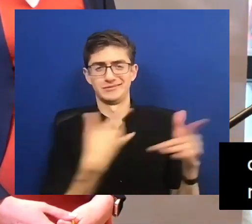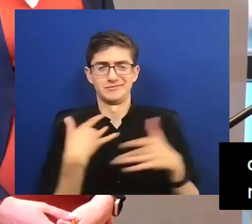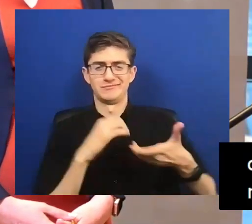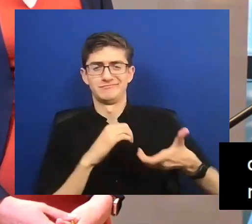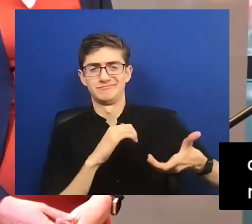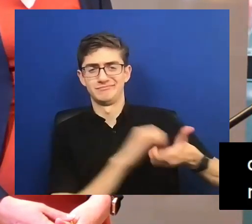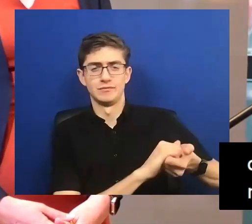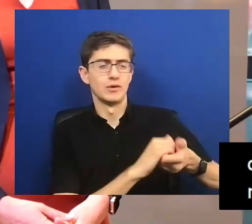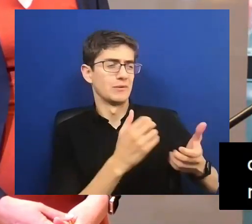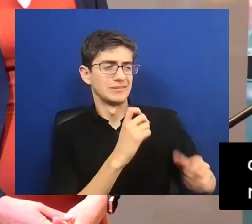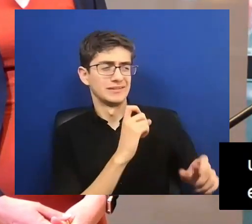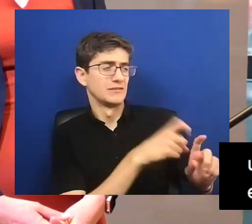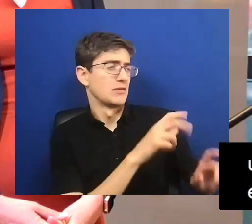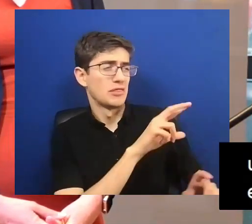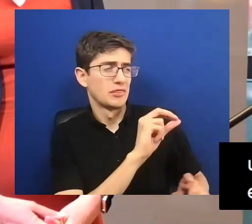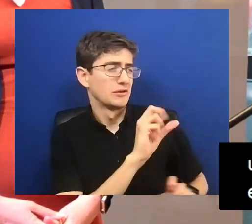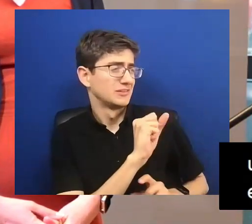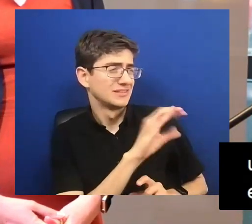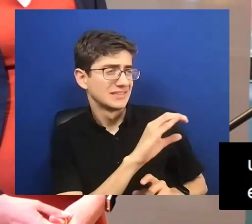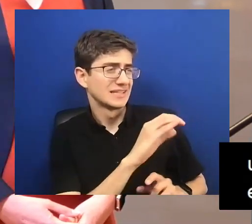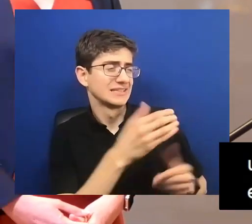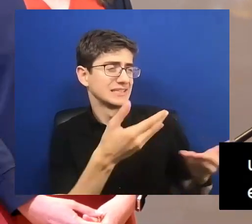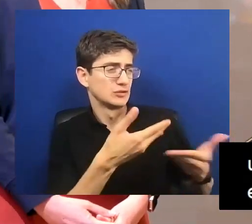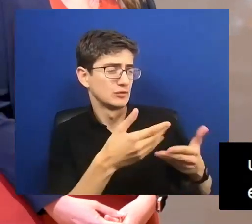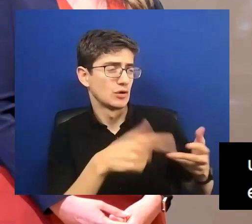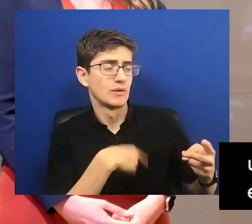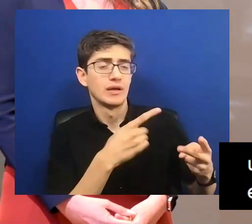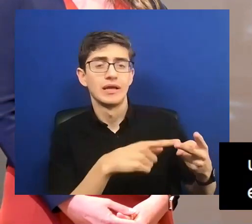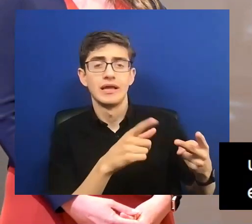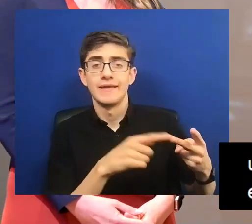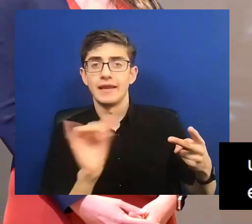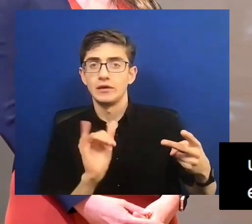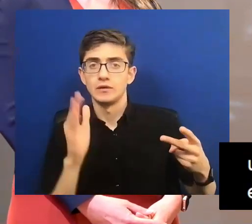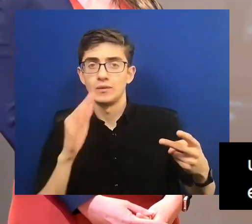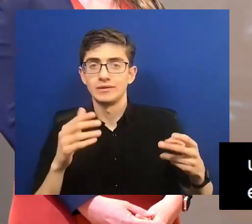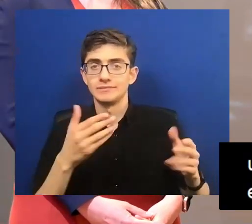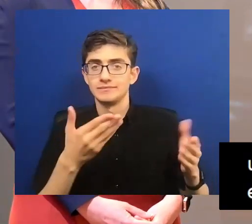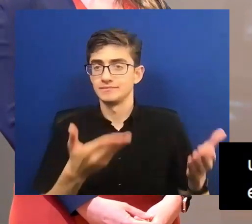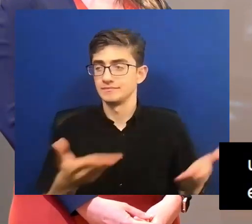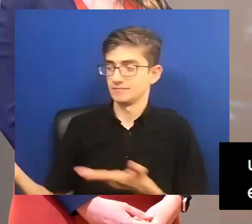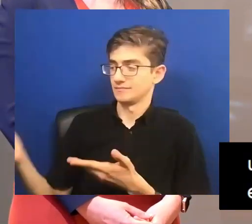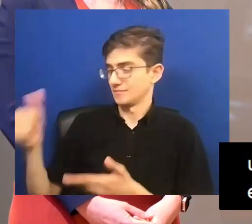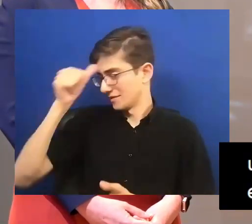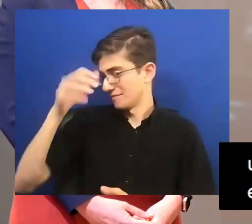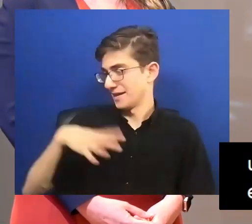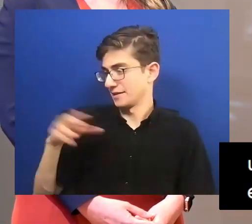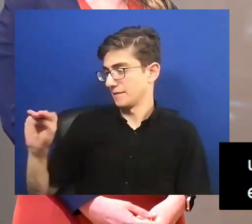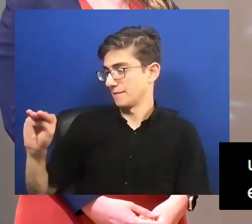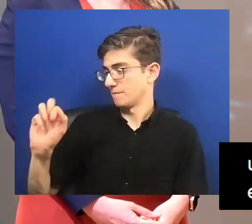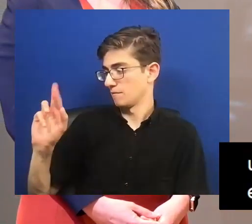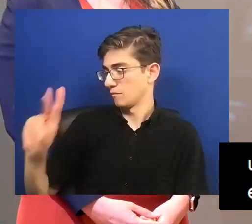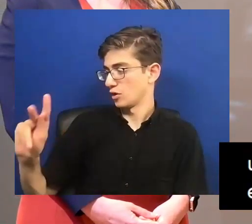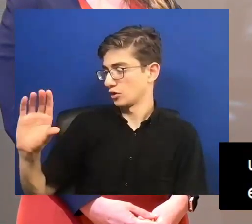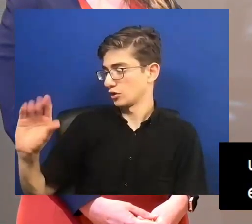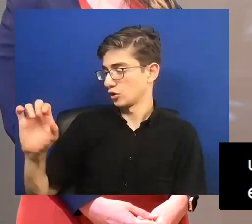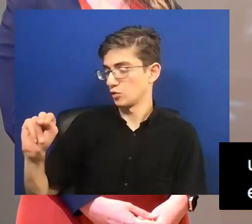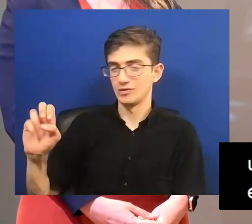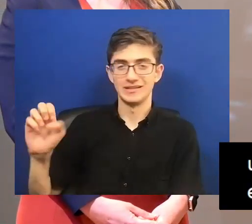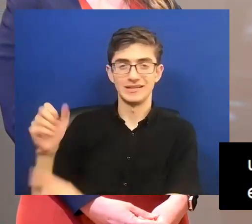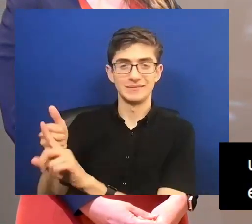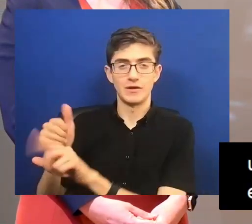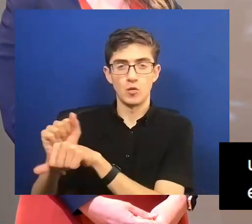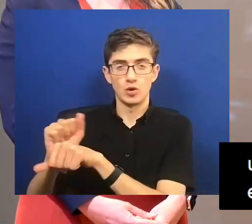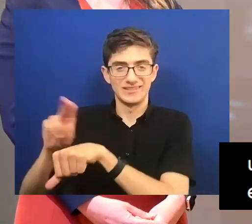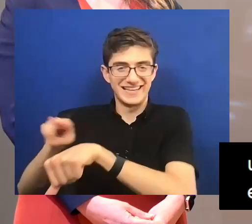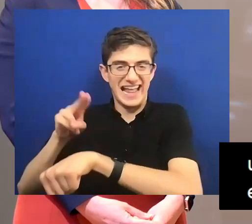30 seconds-ish intro. And then I also want to bring you your attention to Mark Colon, who sits on our national level and travels the